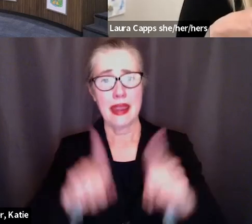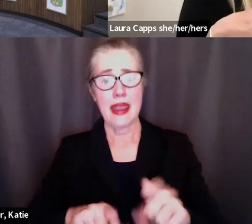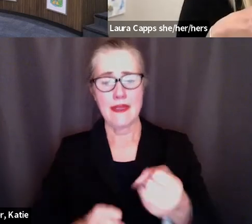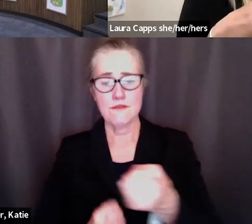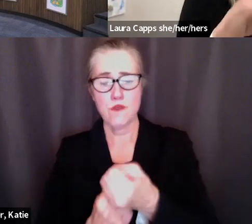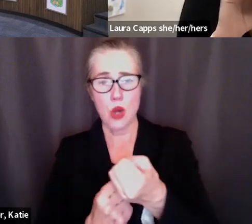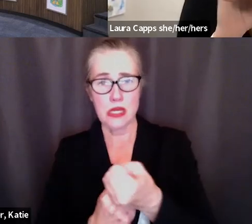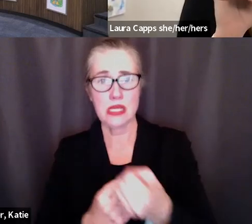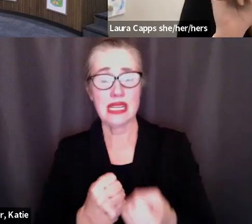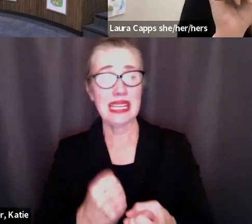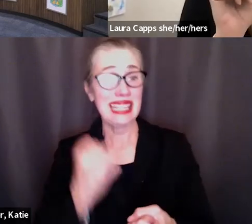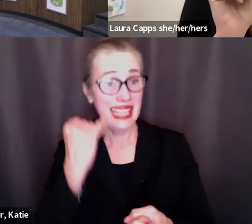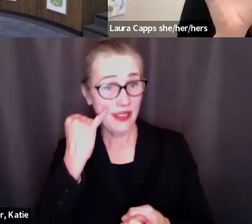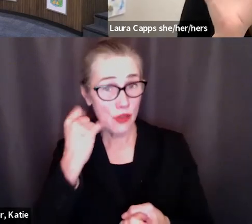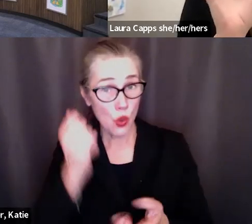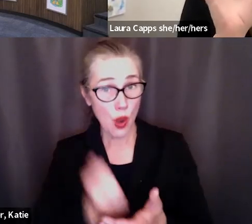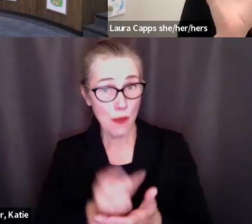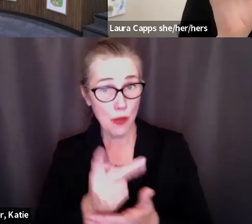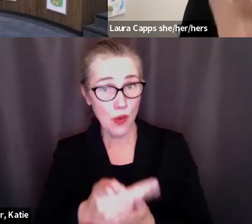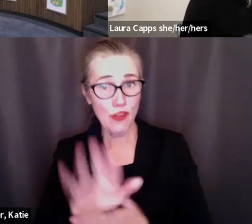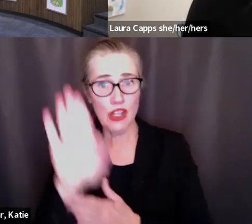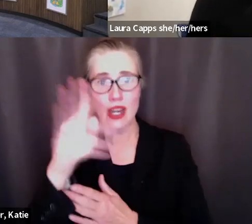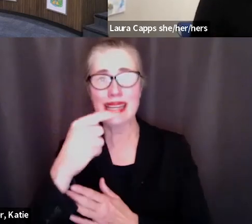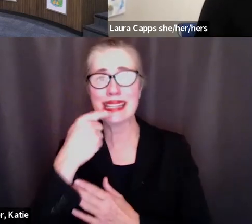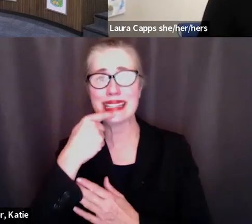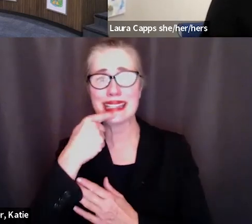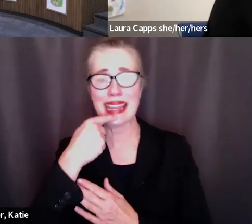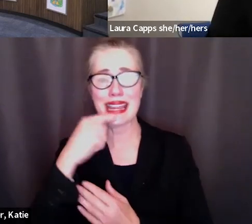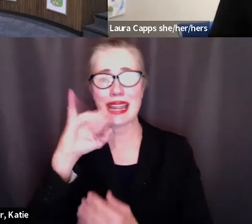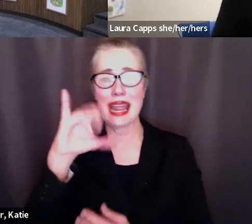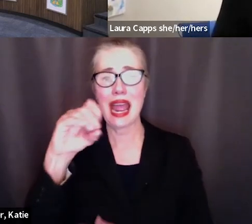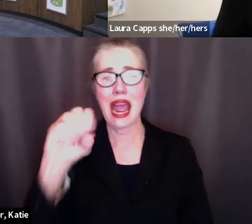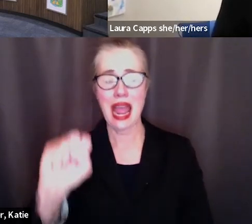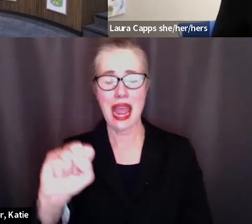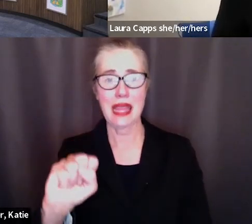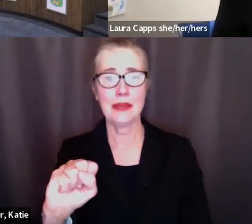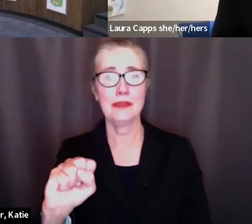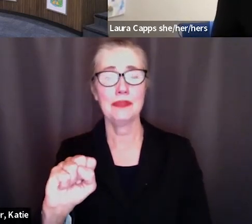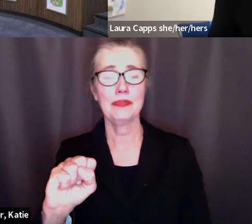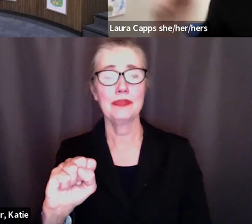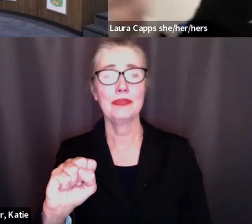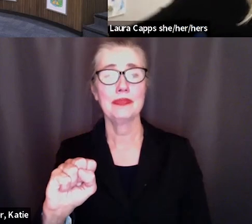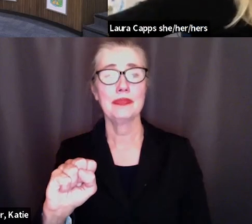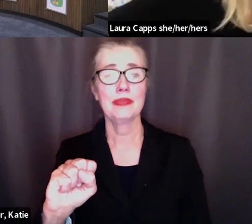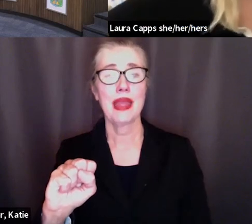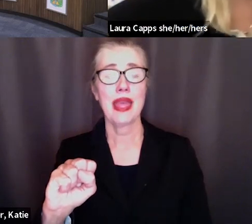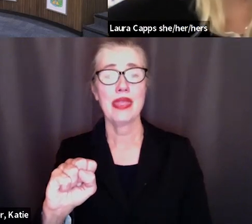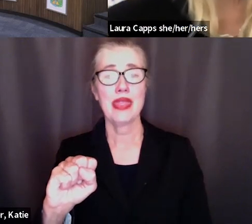raising your hand and saying aye aye aye okay passes unanimously